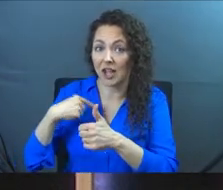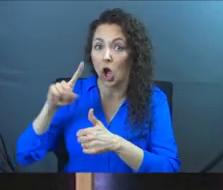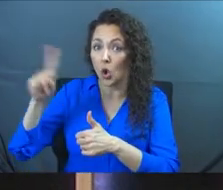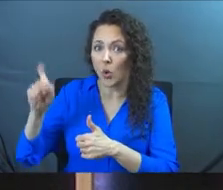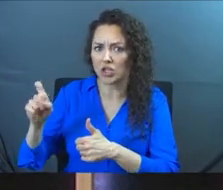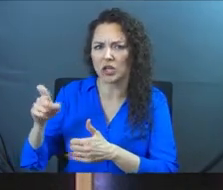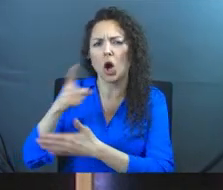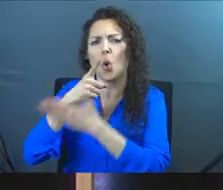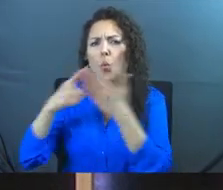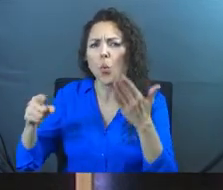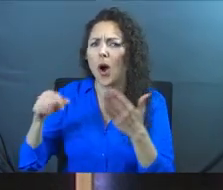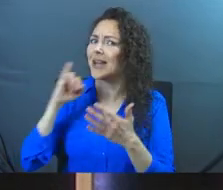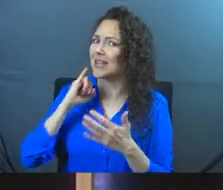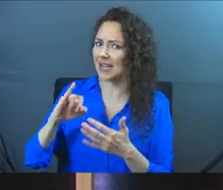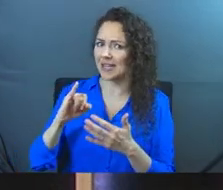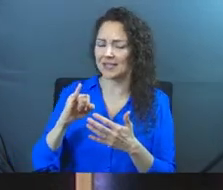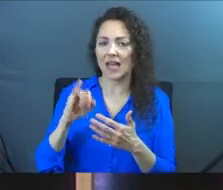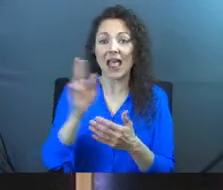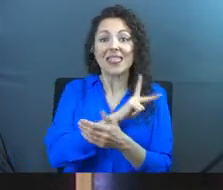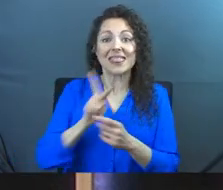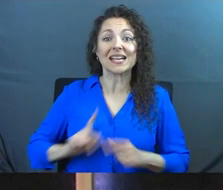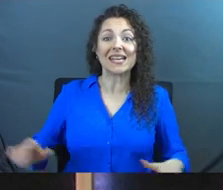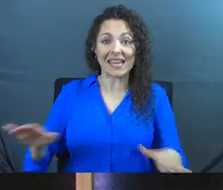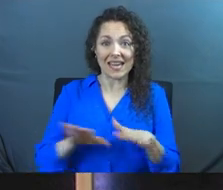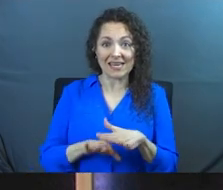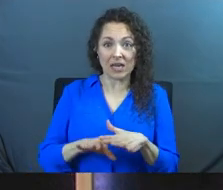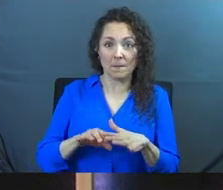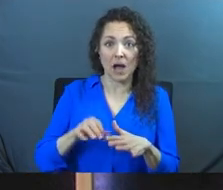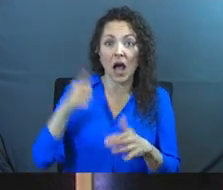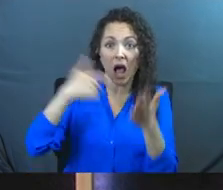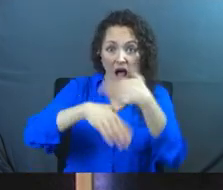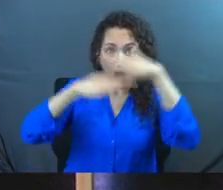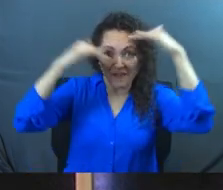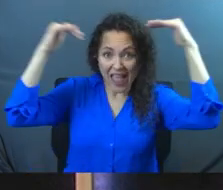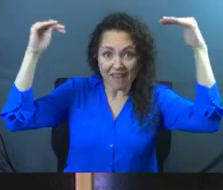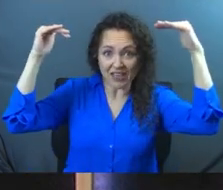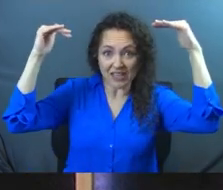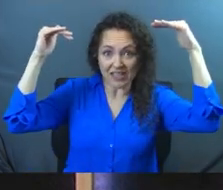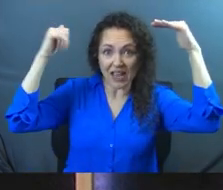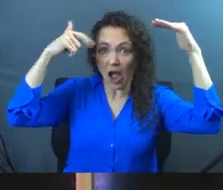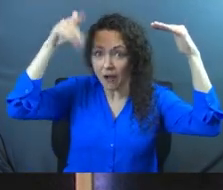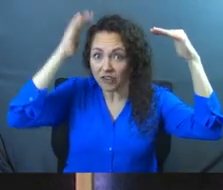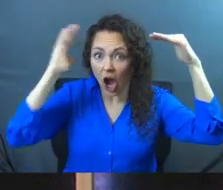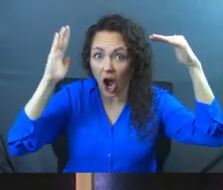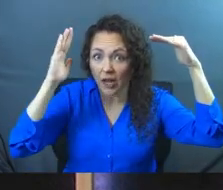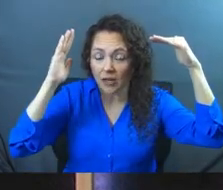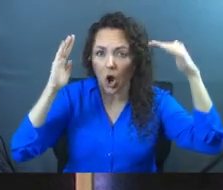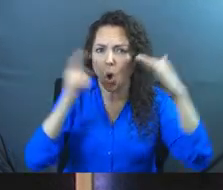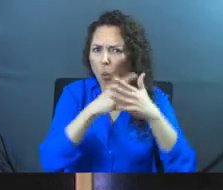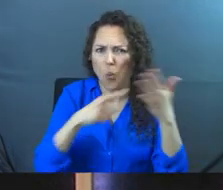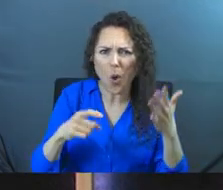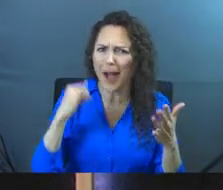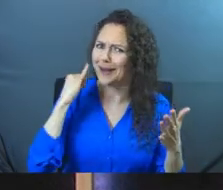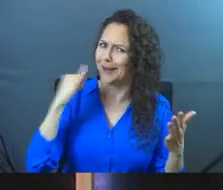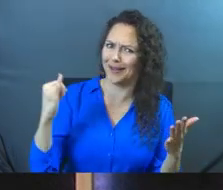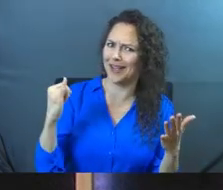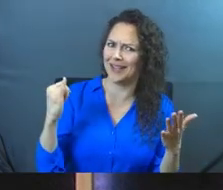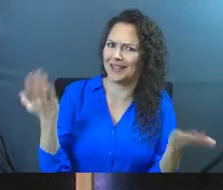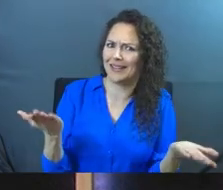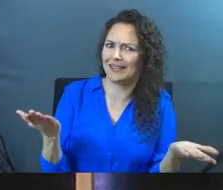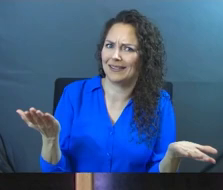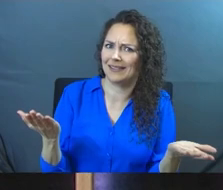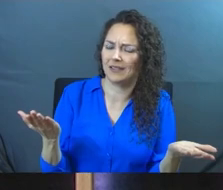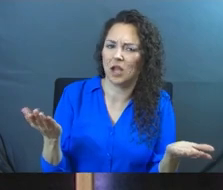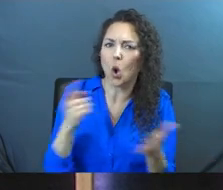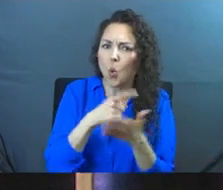the kingdom of heaven or the kingdom of God? This treasure that's in this field, this pearl that this man finds, what is that? What is